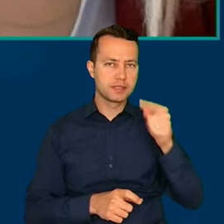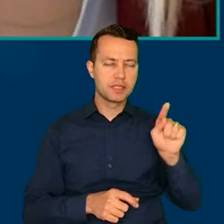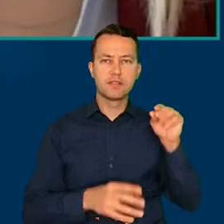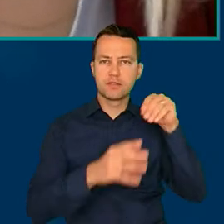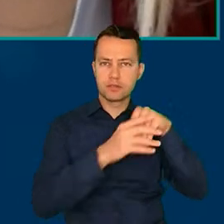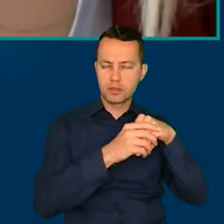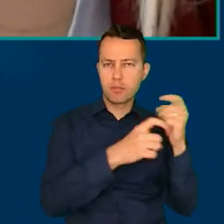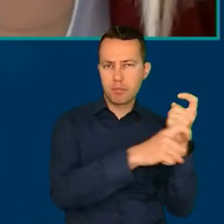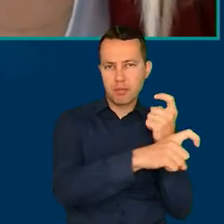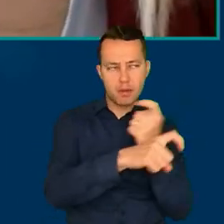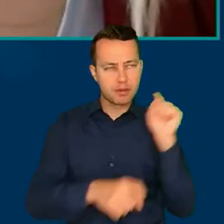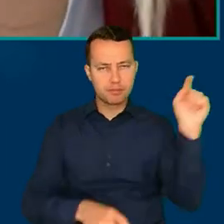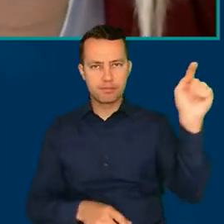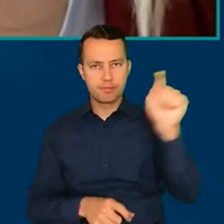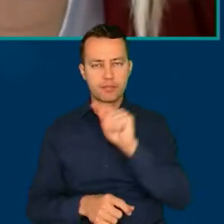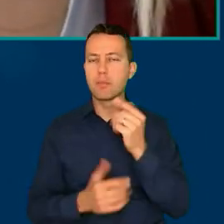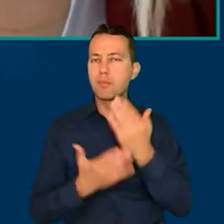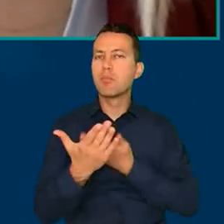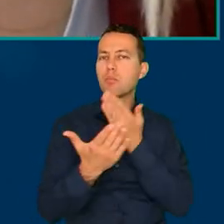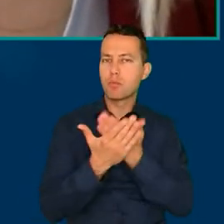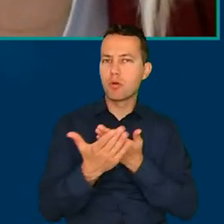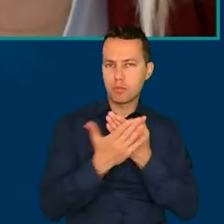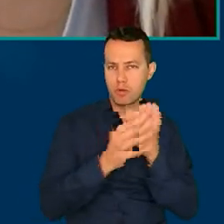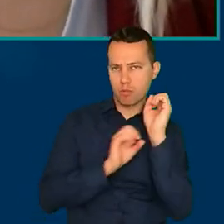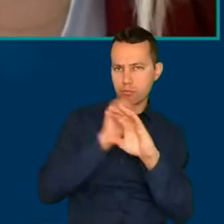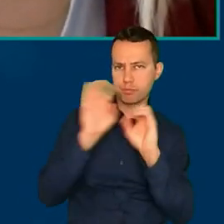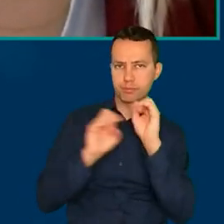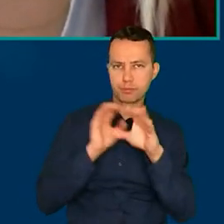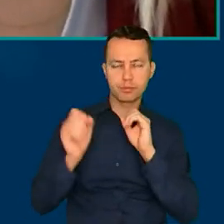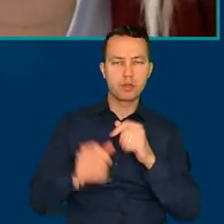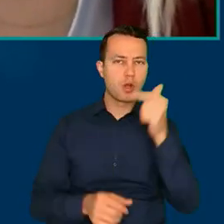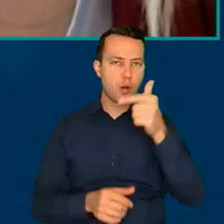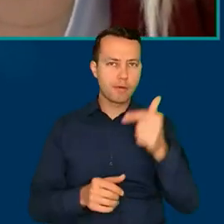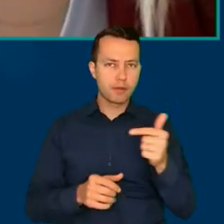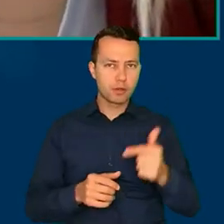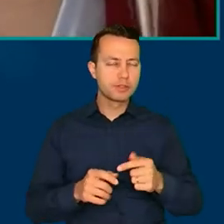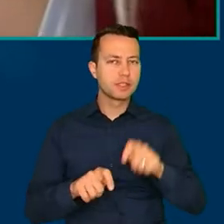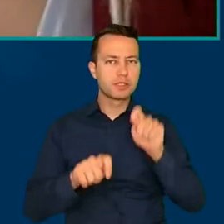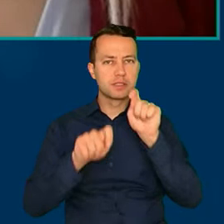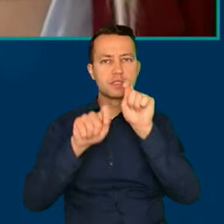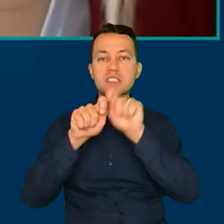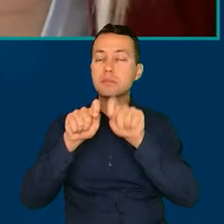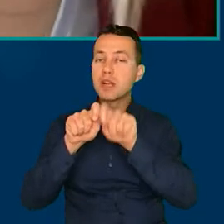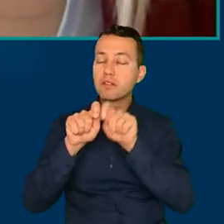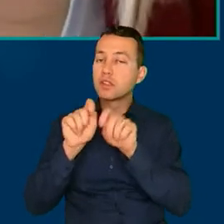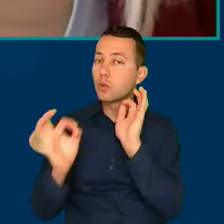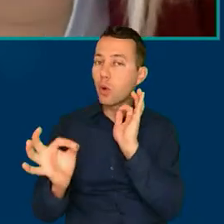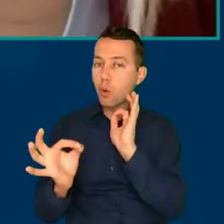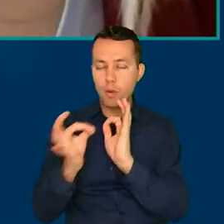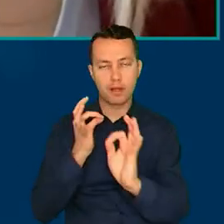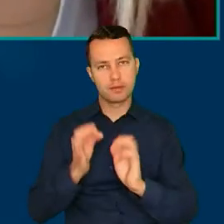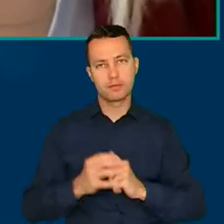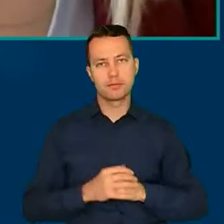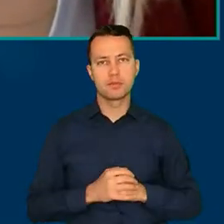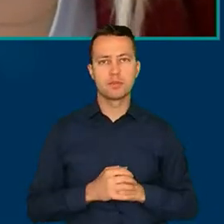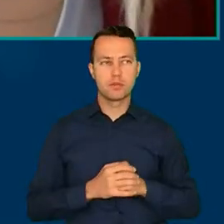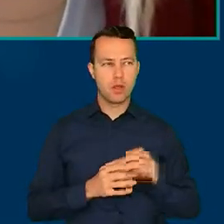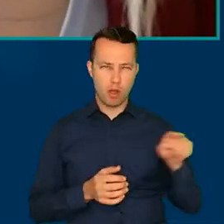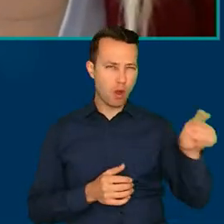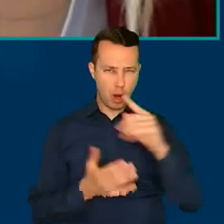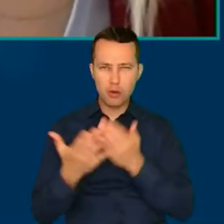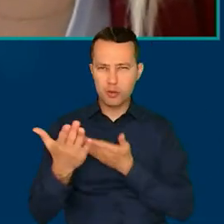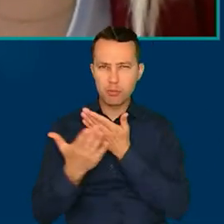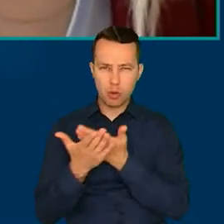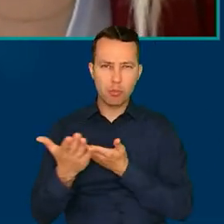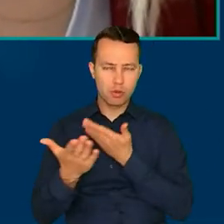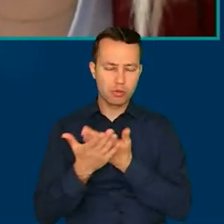Central Africa and India. Thailand just committed to introduce mandatory due diligence. So this is very on trend, and we can expect